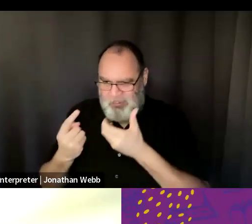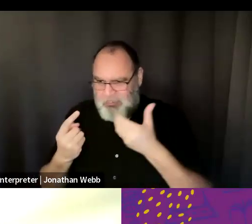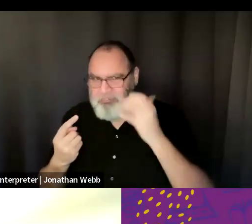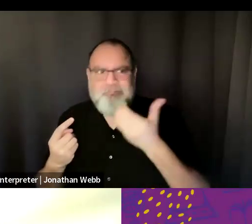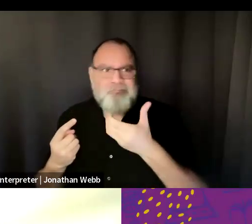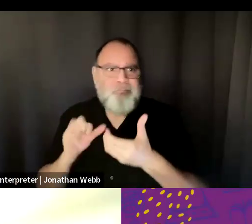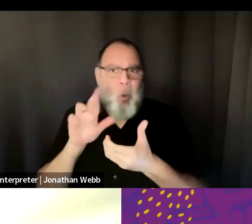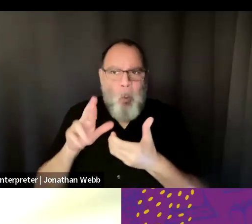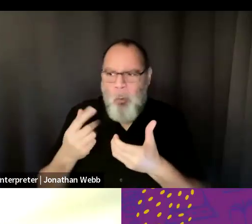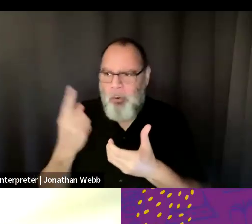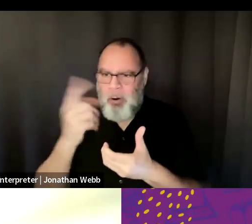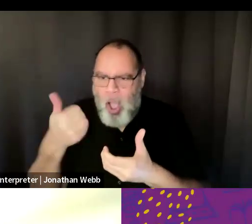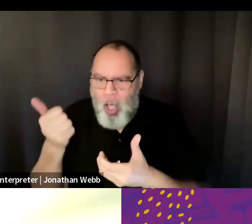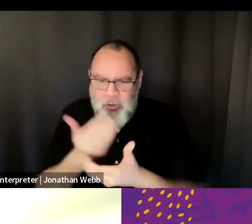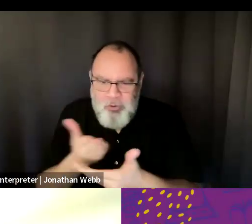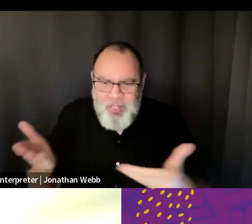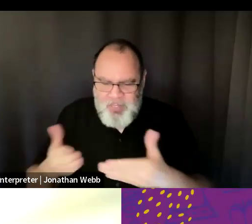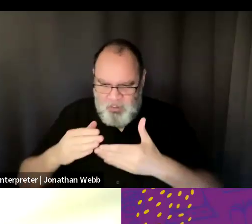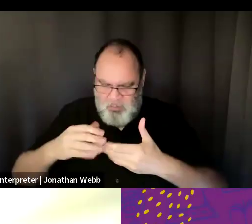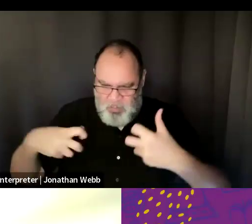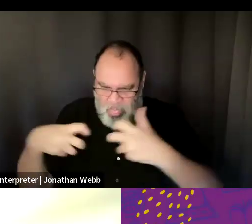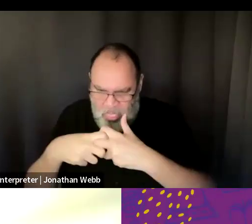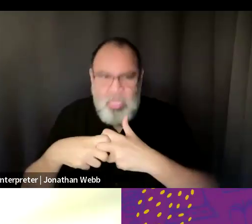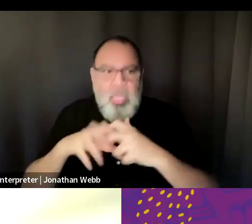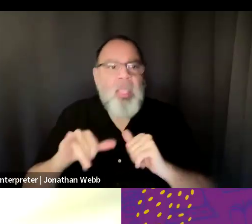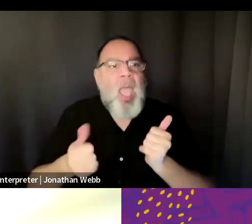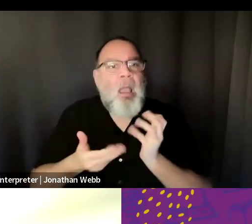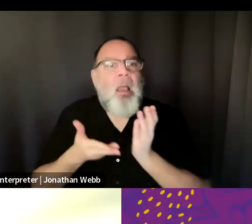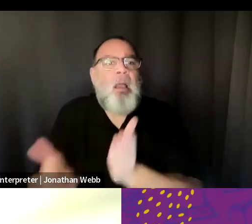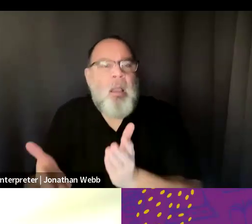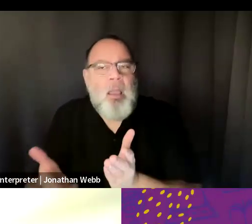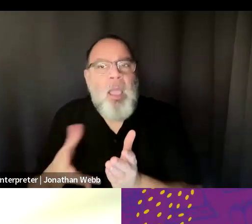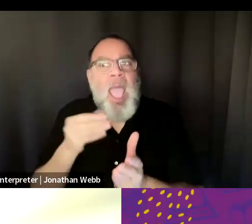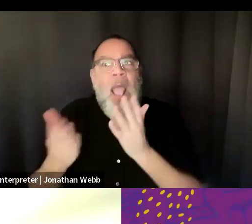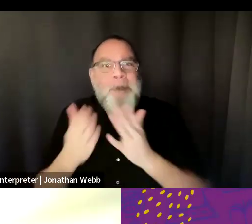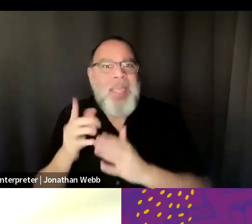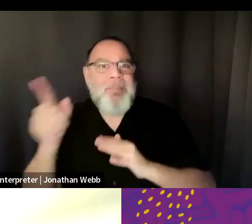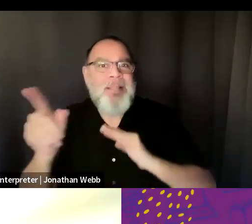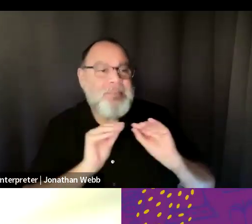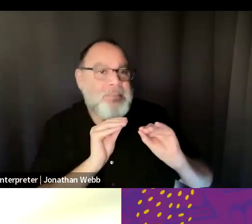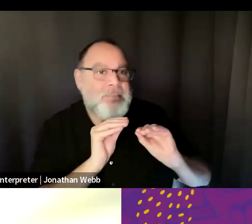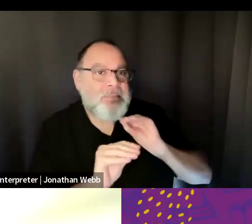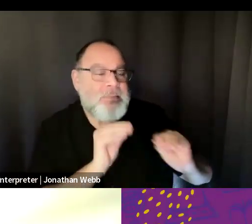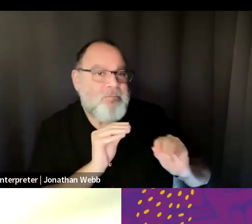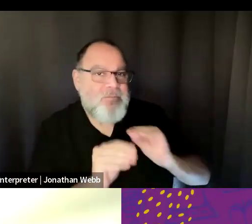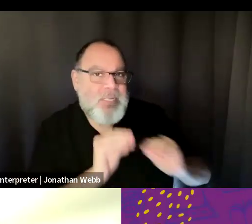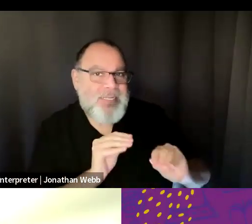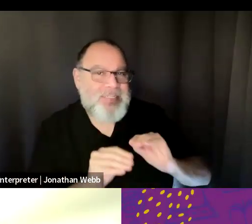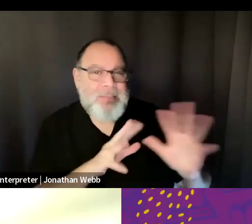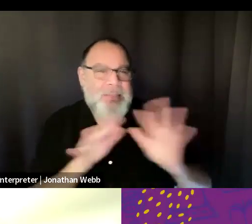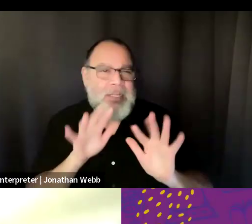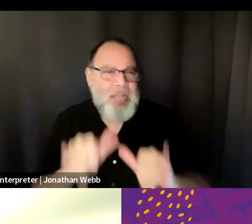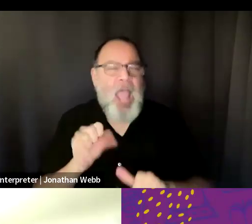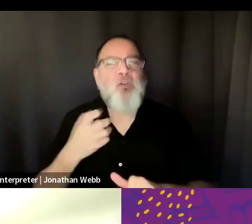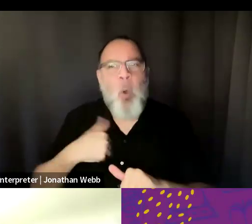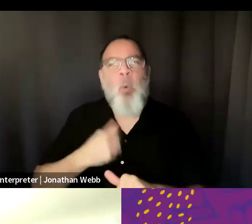ways that they weren't able to when they thought their devices were broken, or their devices were broken in a simple way that could be fixed. So we're always on the